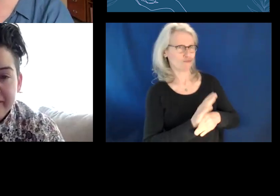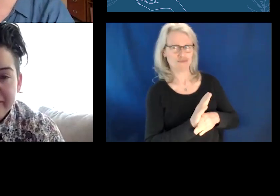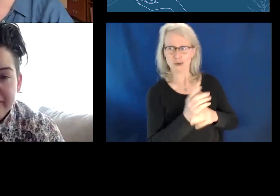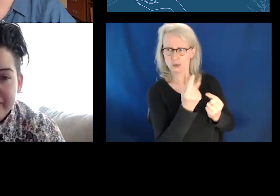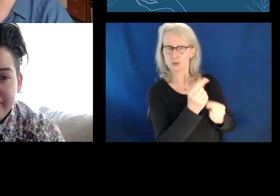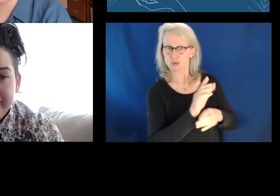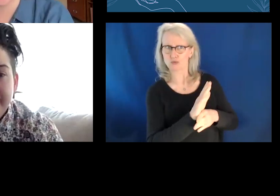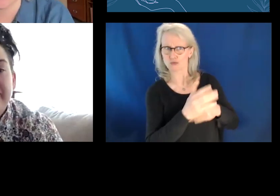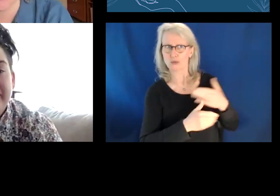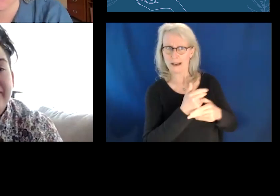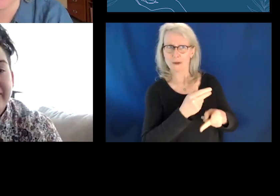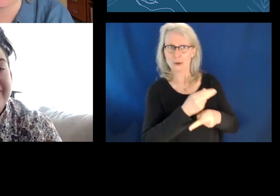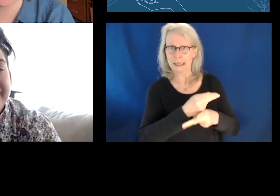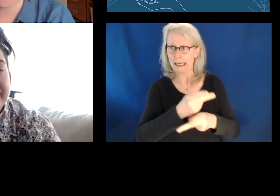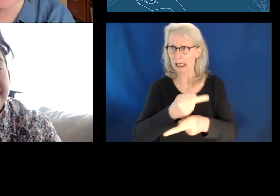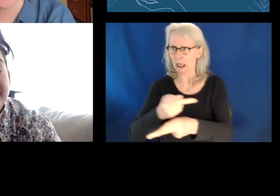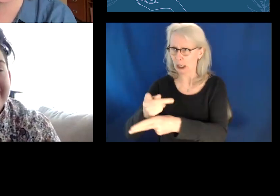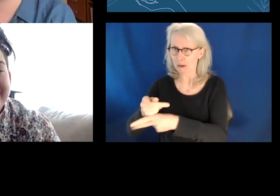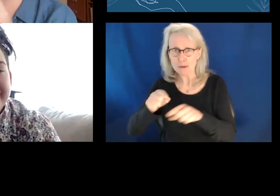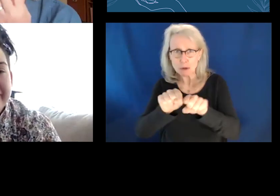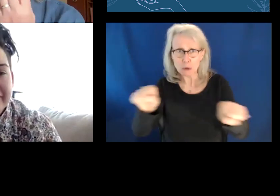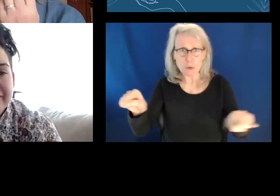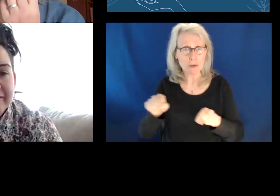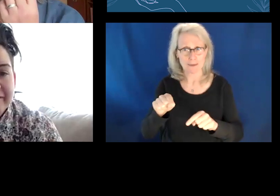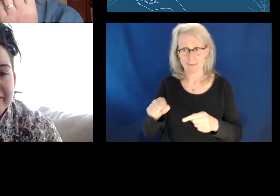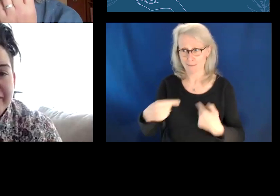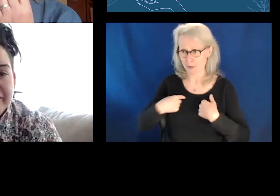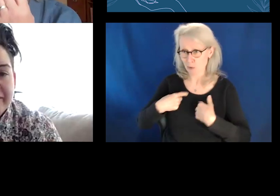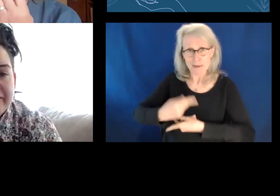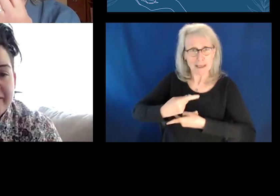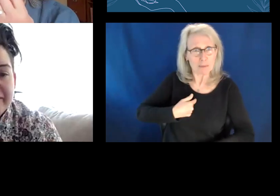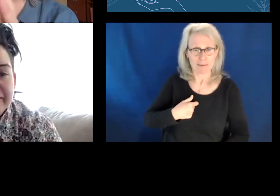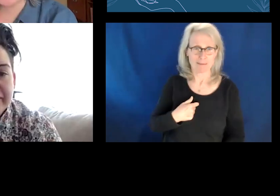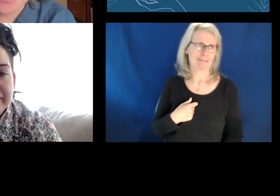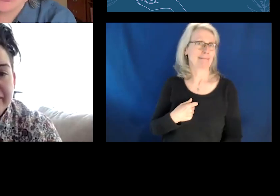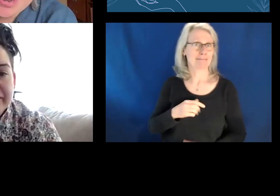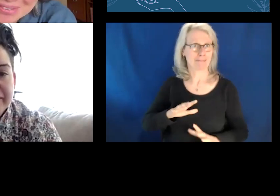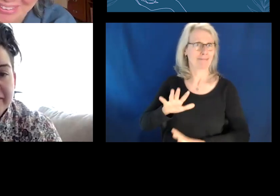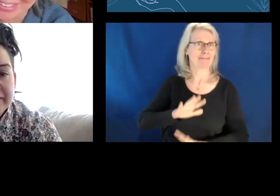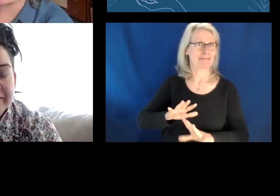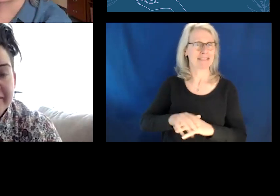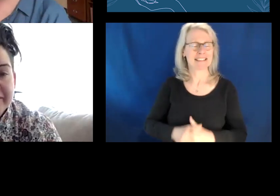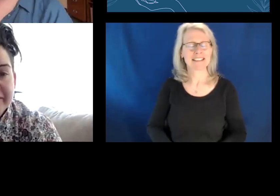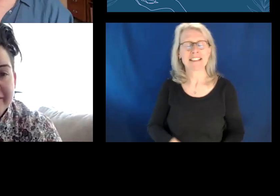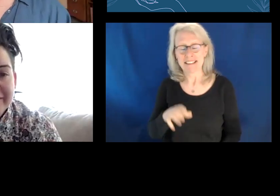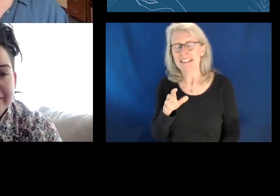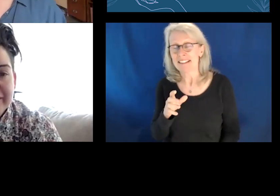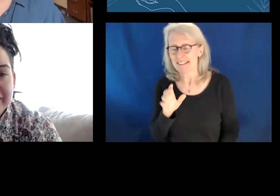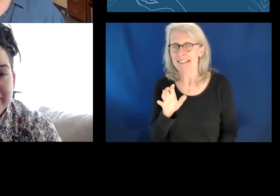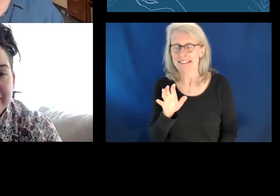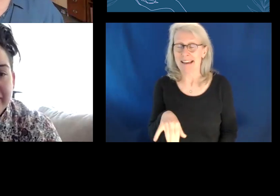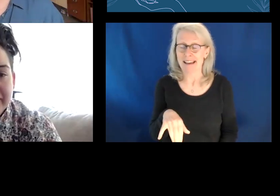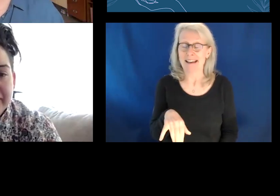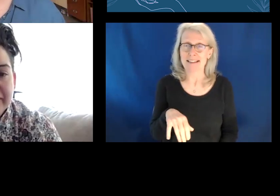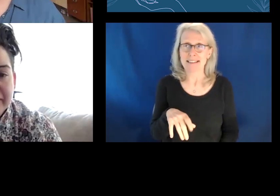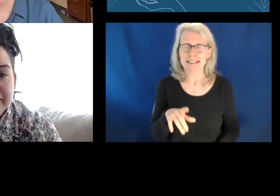be carrying 20 chairs across the, like, what will I do? So that's something that I'm also learning to kind of